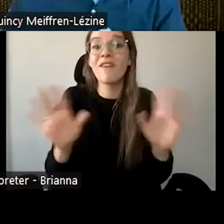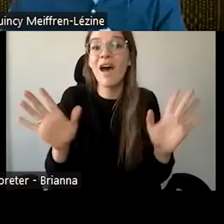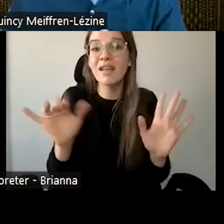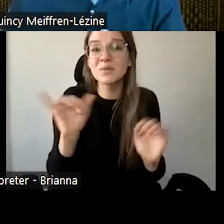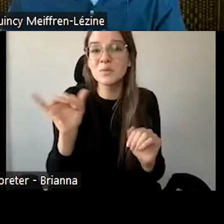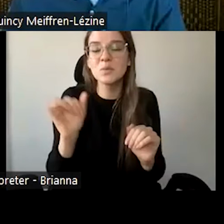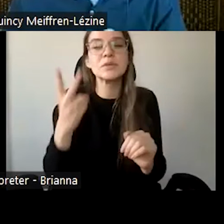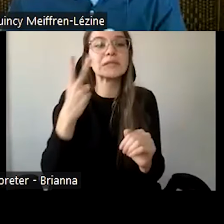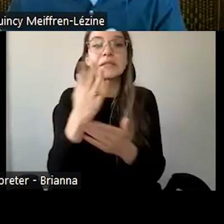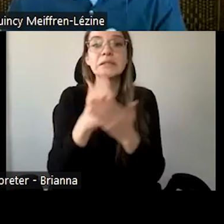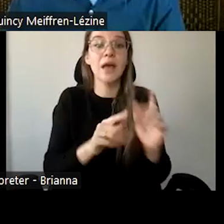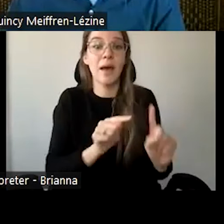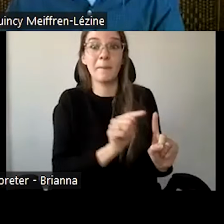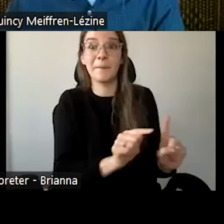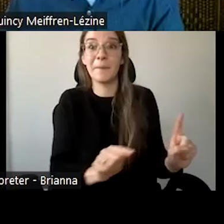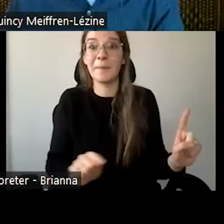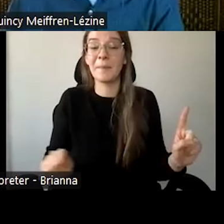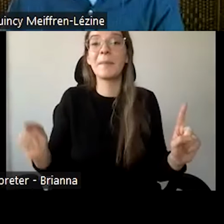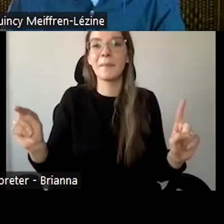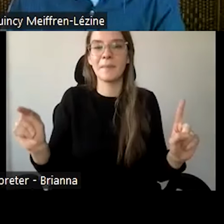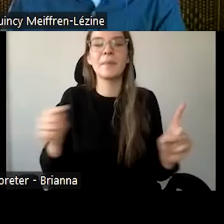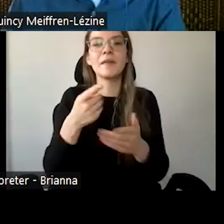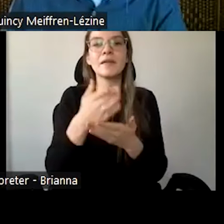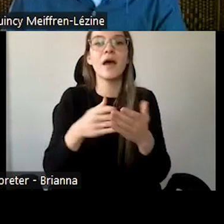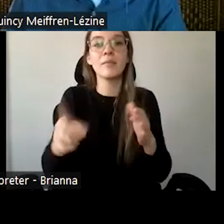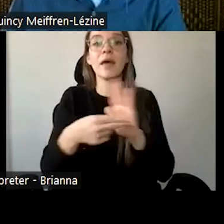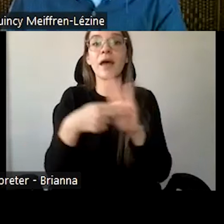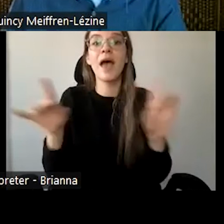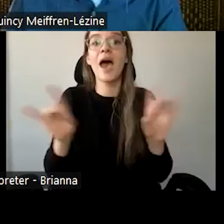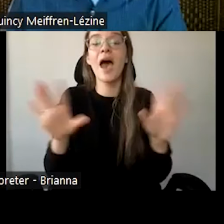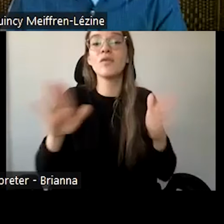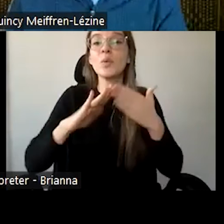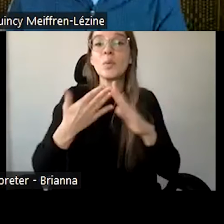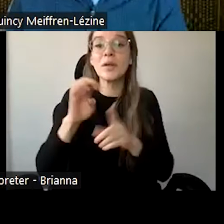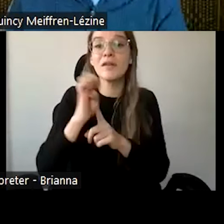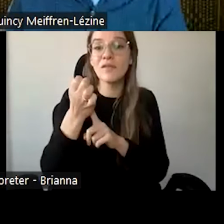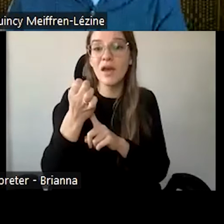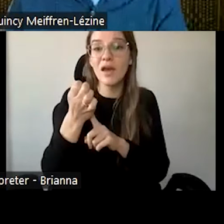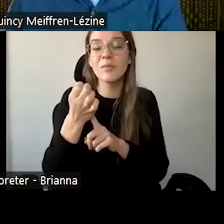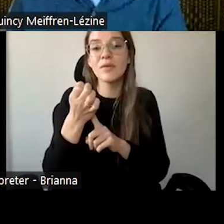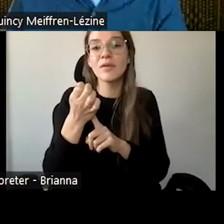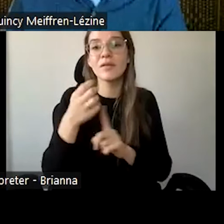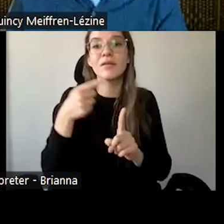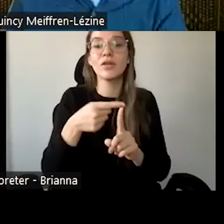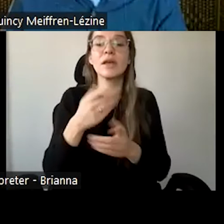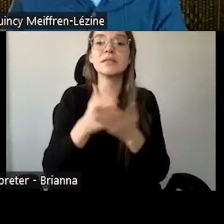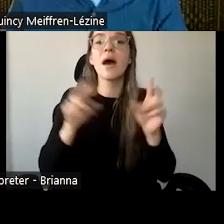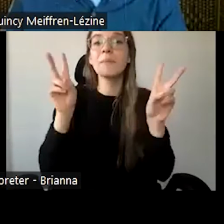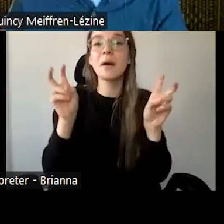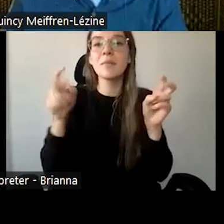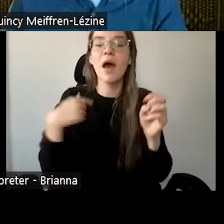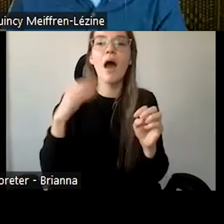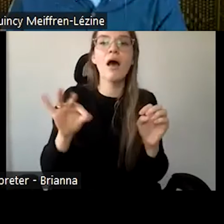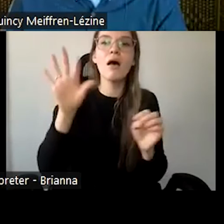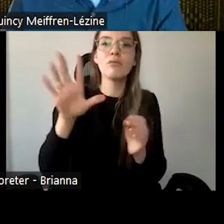these things that they are listing as adverse community environments are topics that I brought up